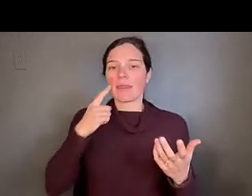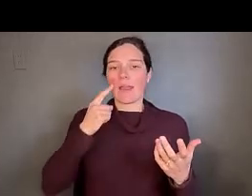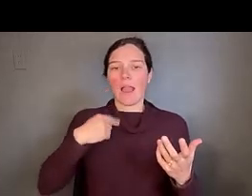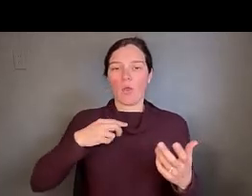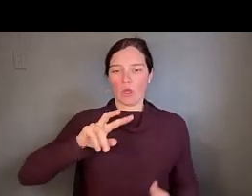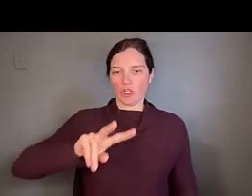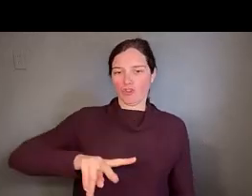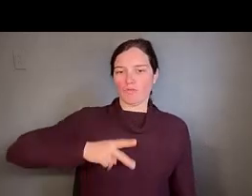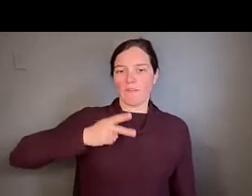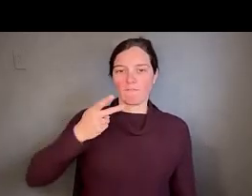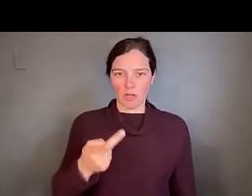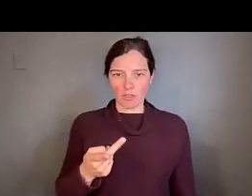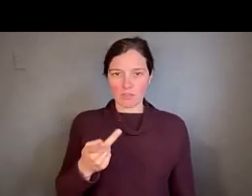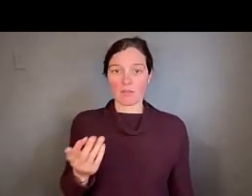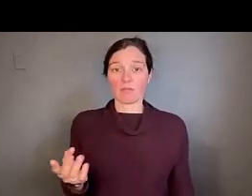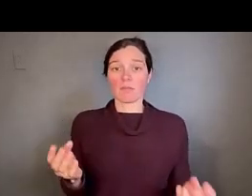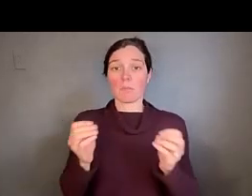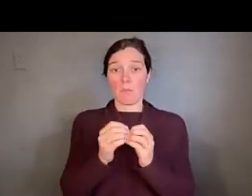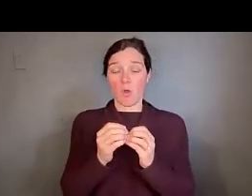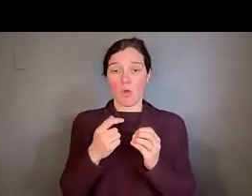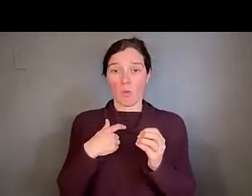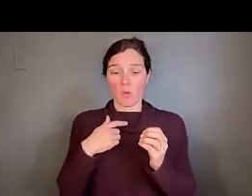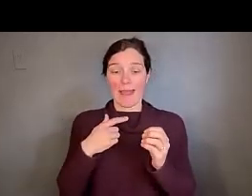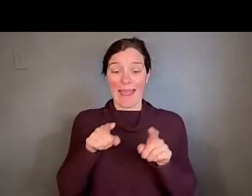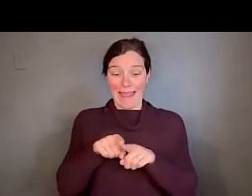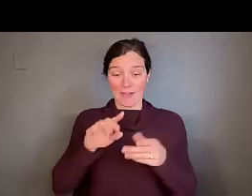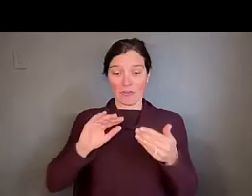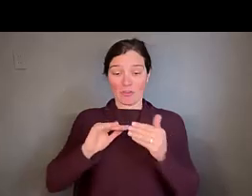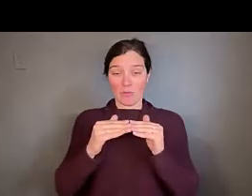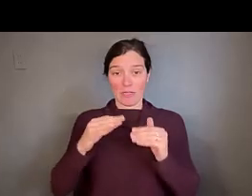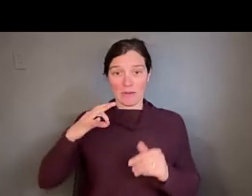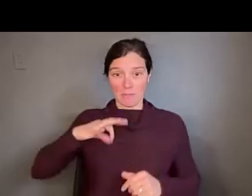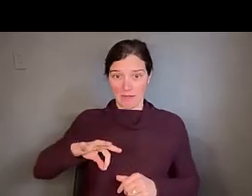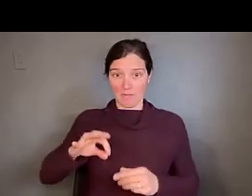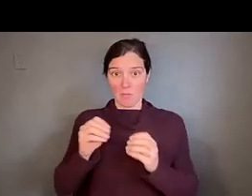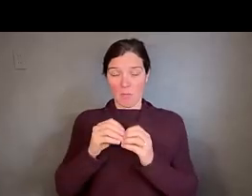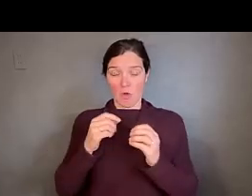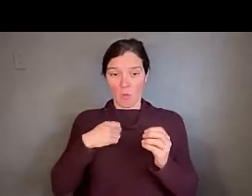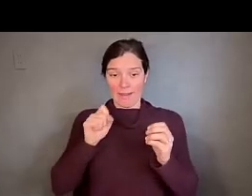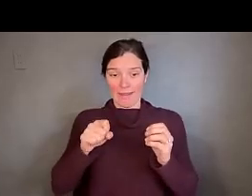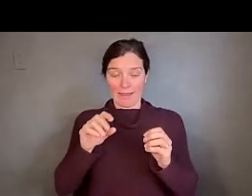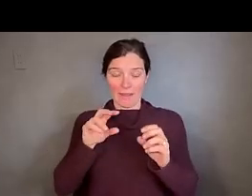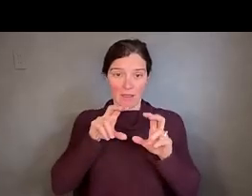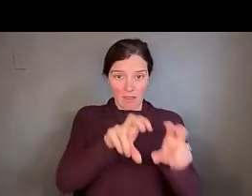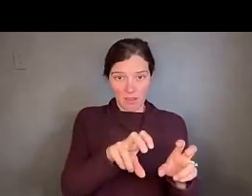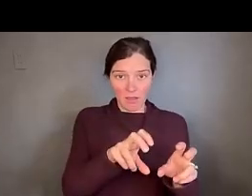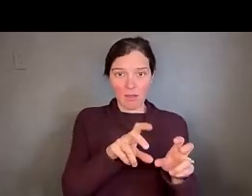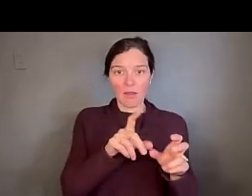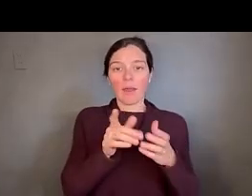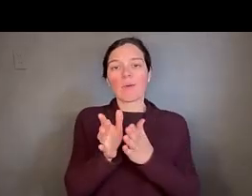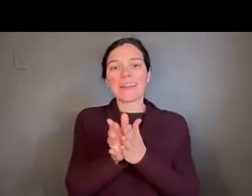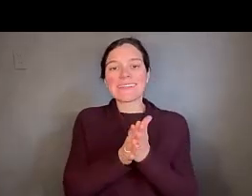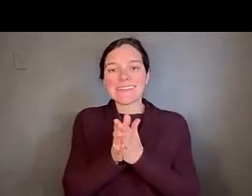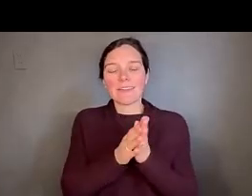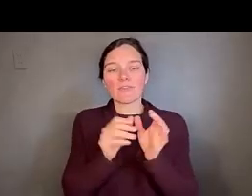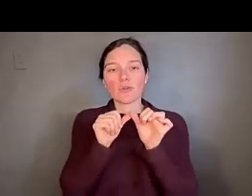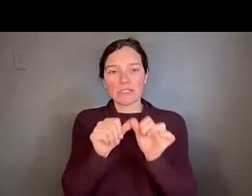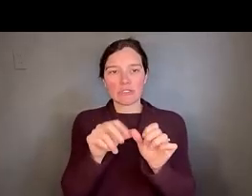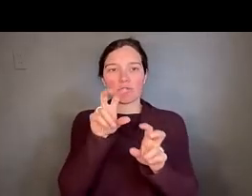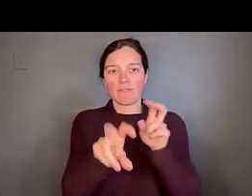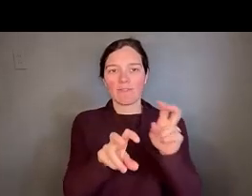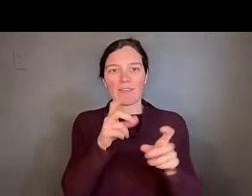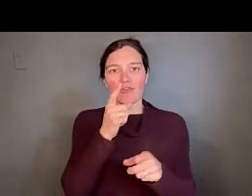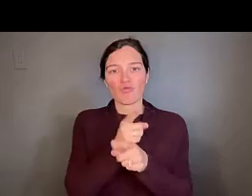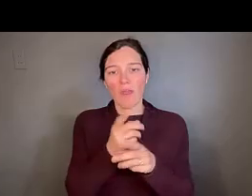say, I think the more that we can put as community benefit would help us an incentive to continue to invest in the right